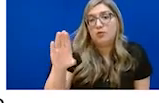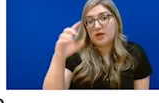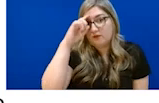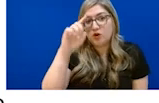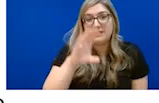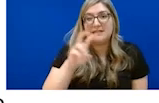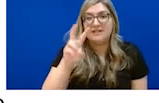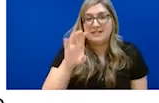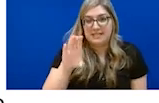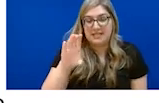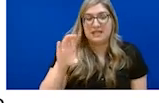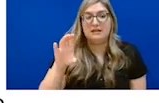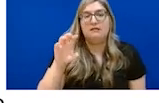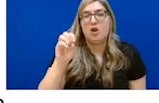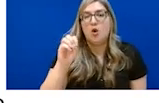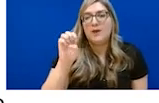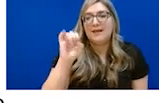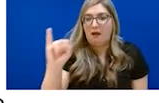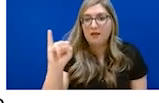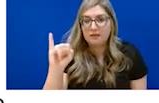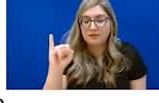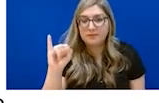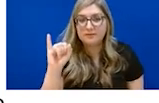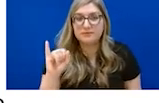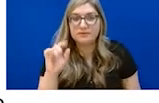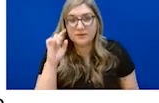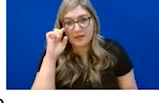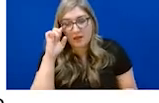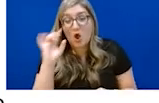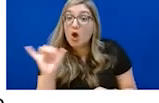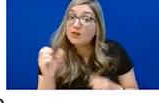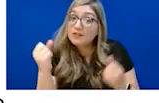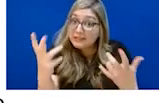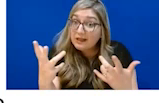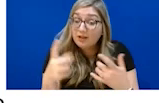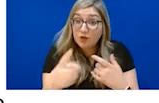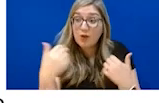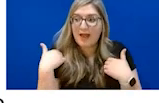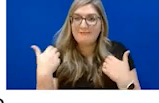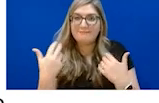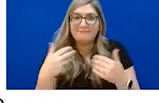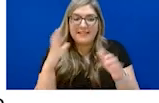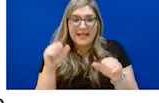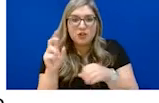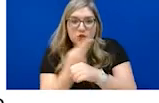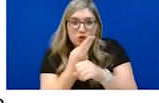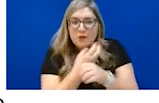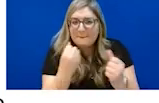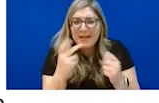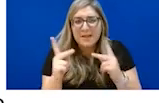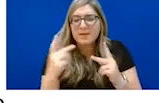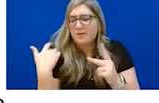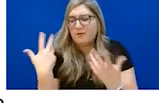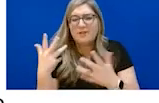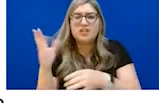is caring. And it's just terrific to see that. There's also another badge that you'll see in the exchange, and